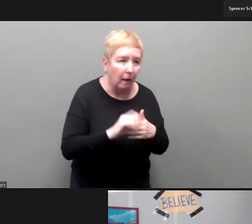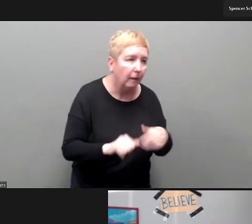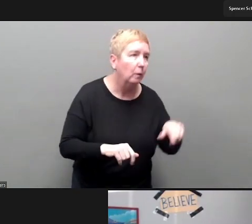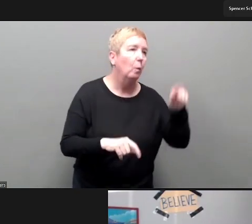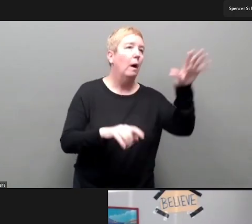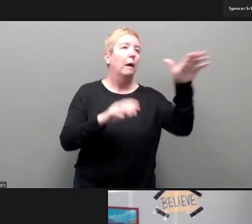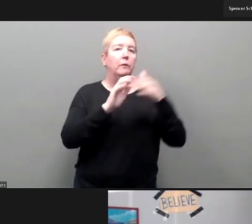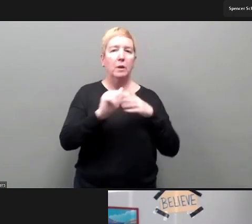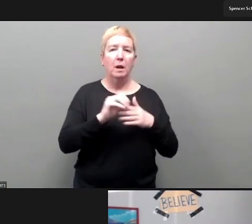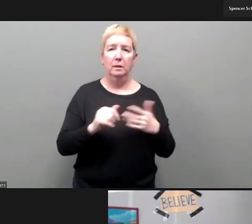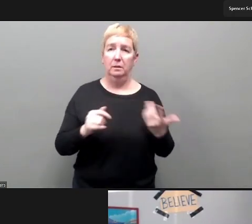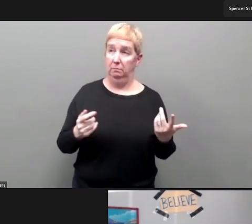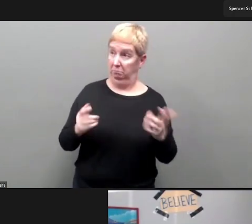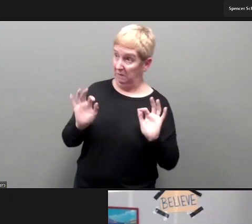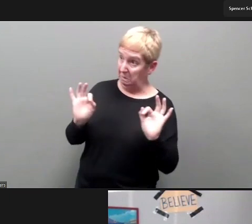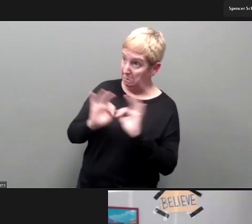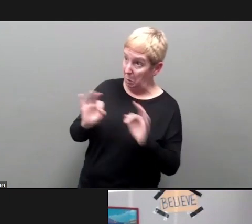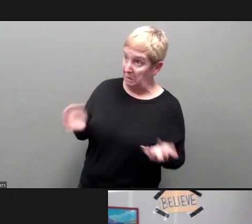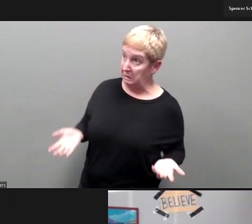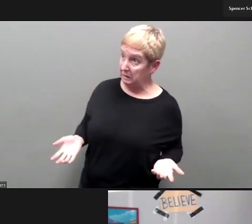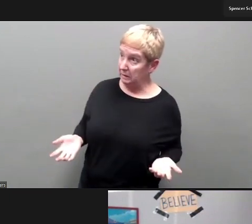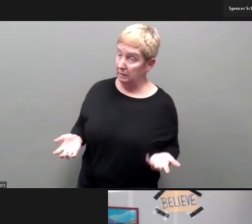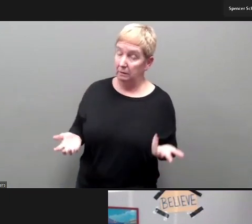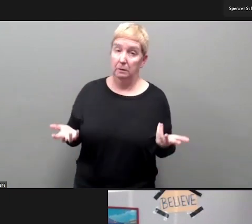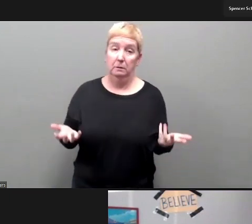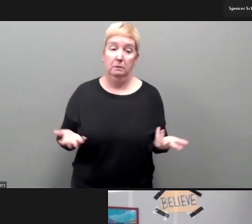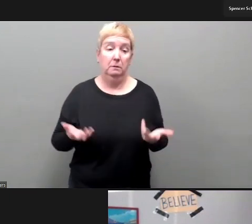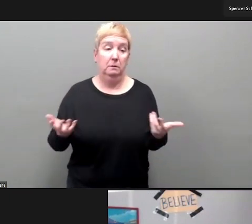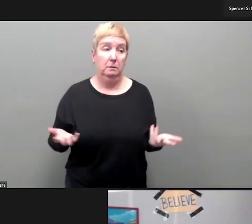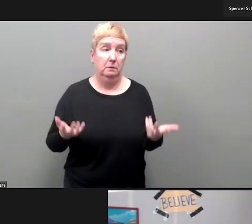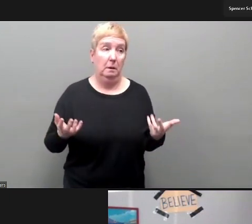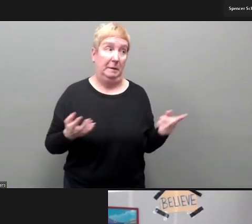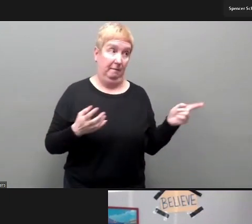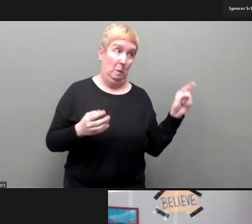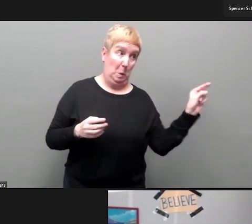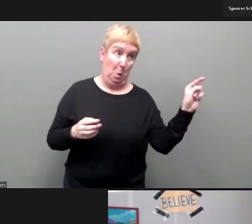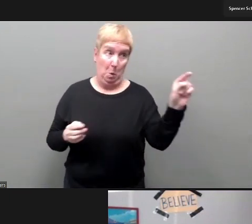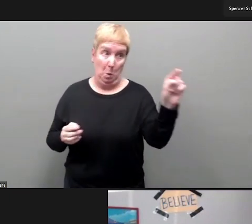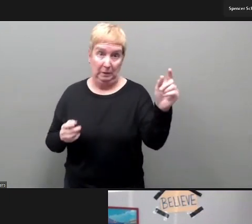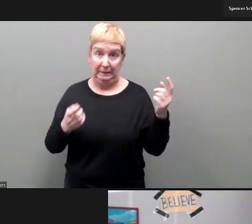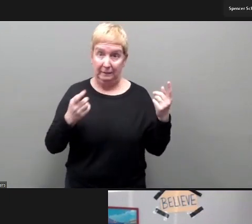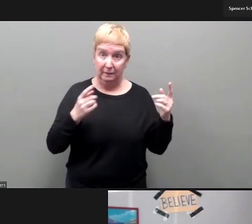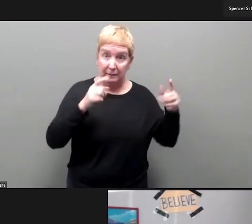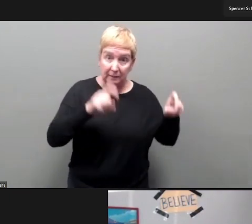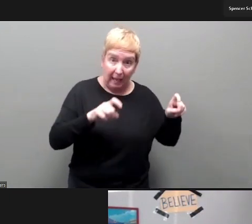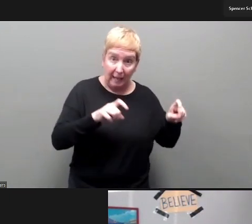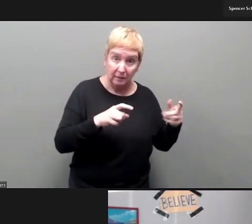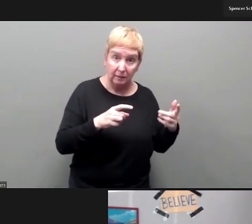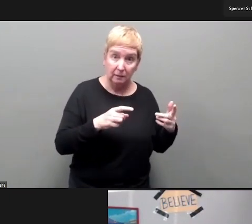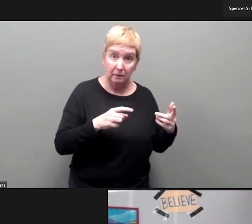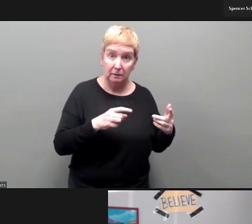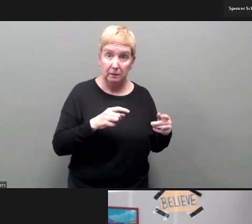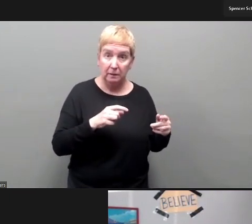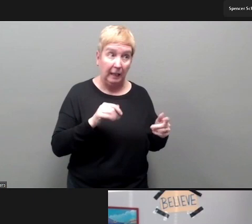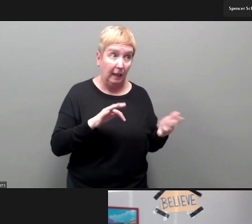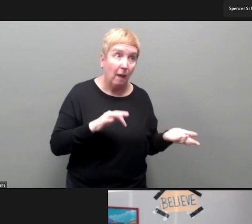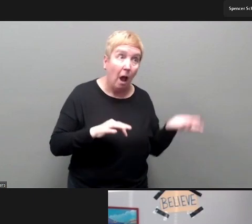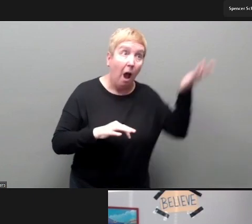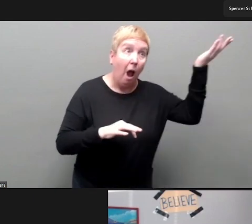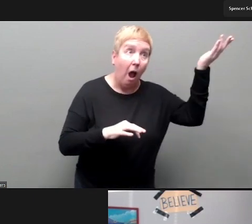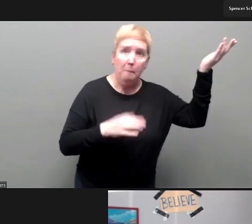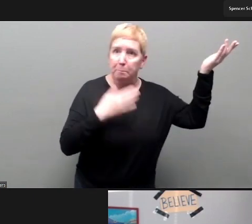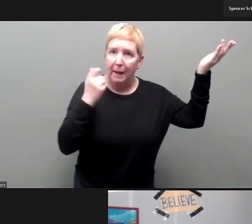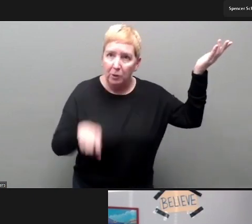it matter, or how does the effectiveness of those tests change depending on how much you pay for it? Should you